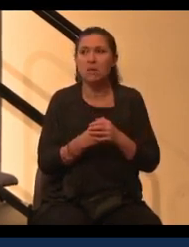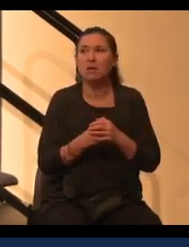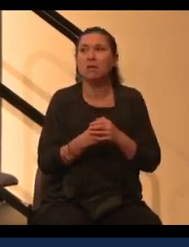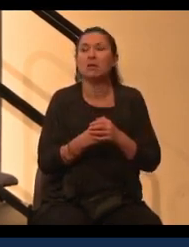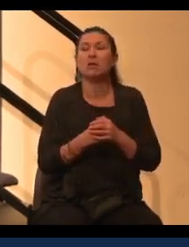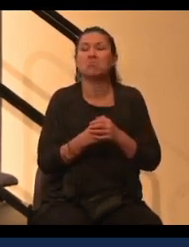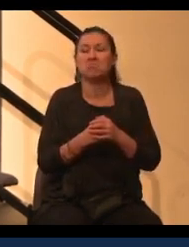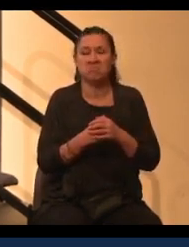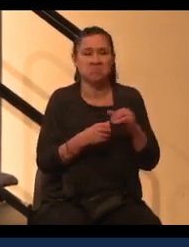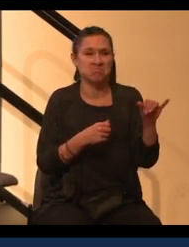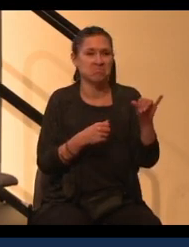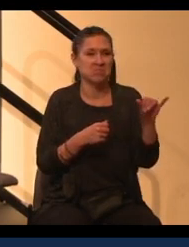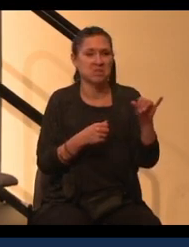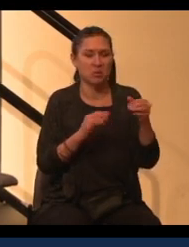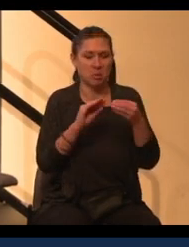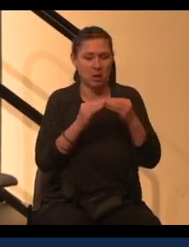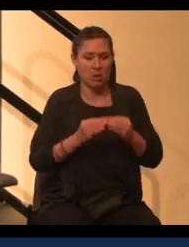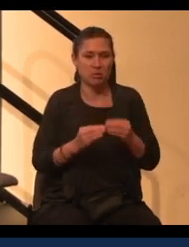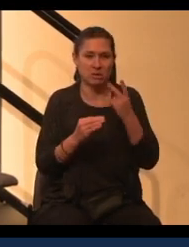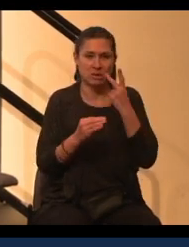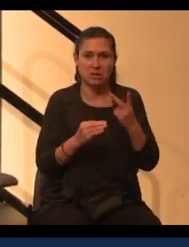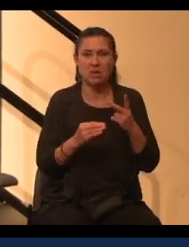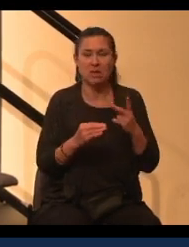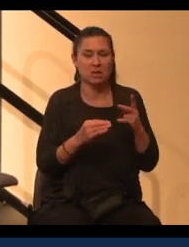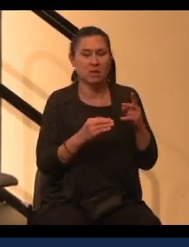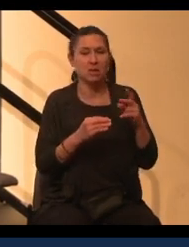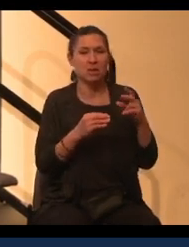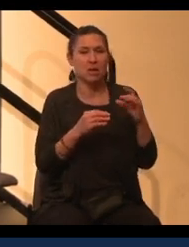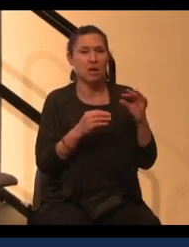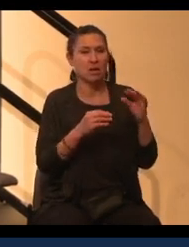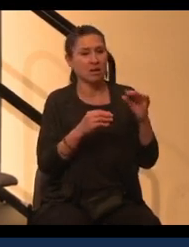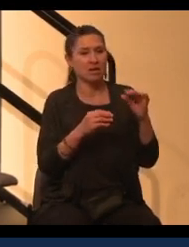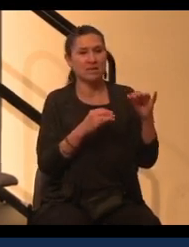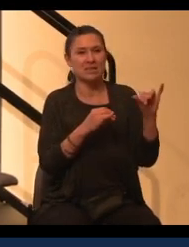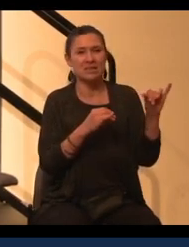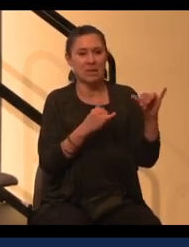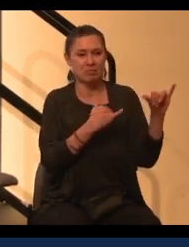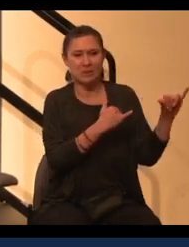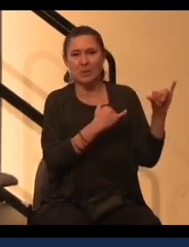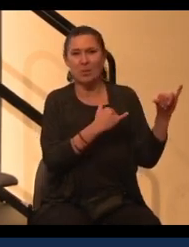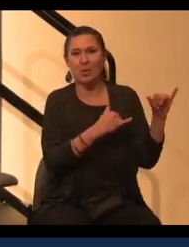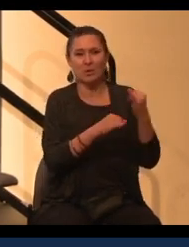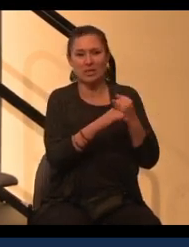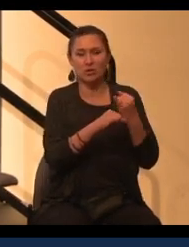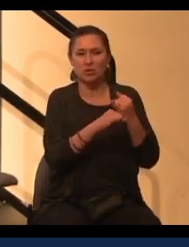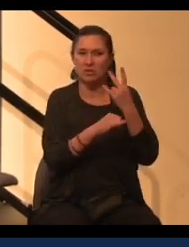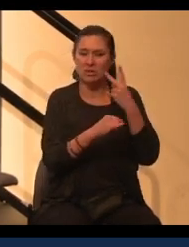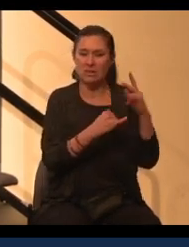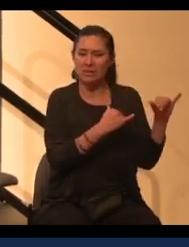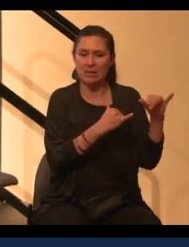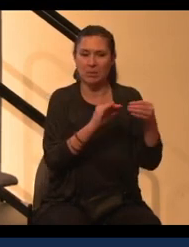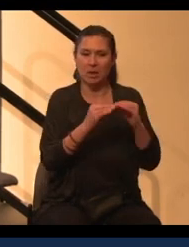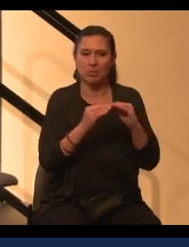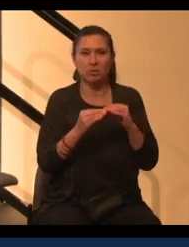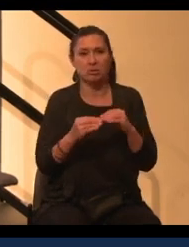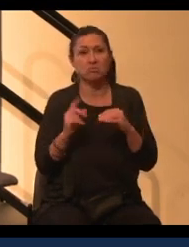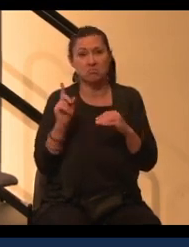you'll see that with all of our peer institutions and Research One institutions as well. So at UC San Diego, this is what it looks